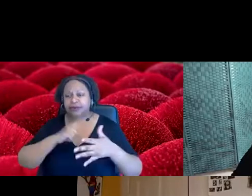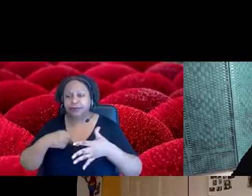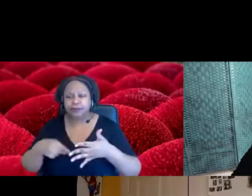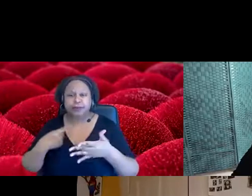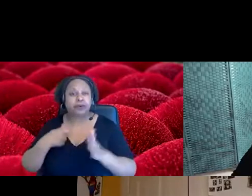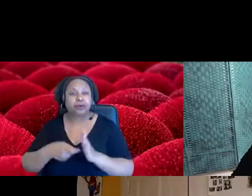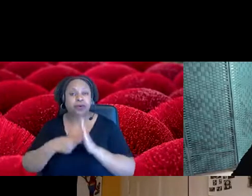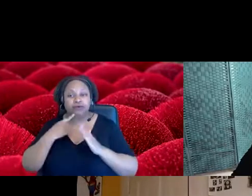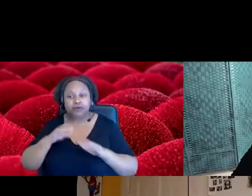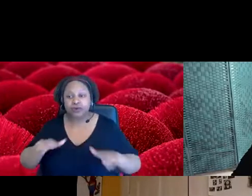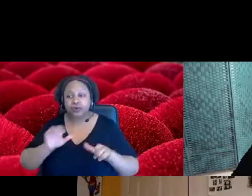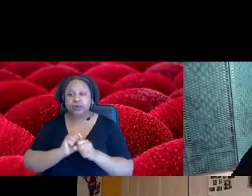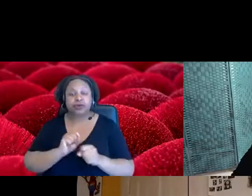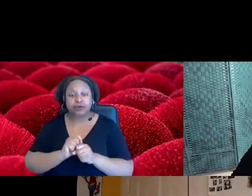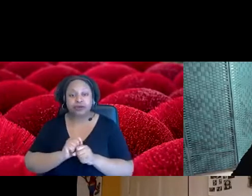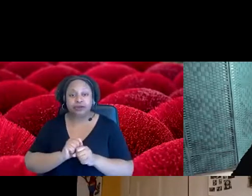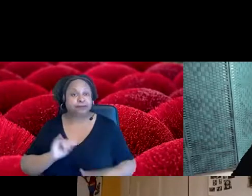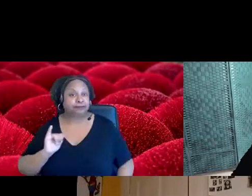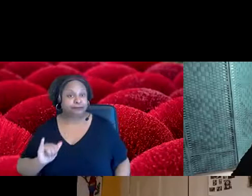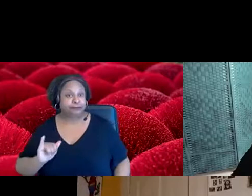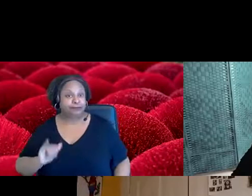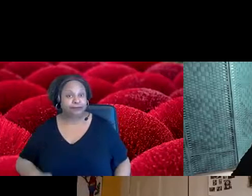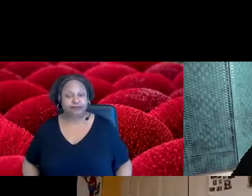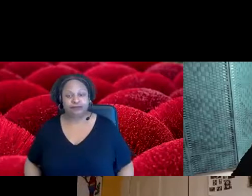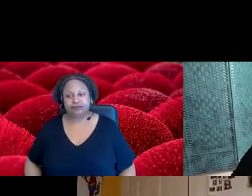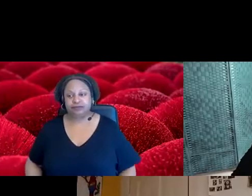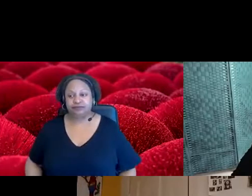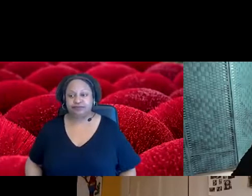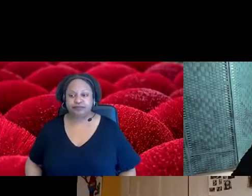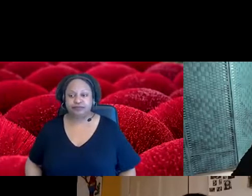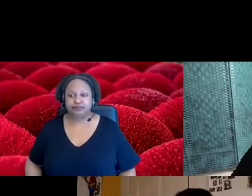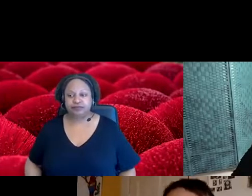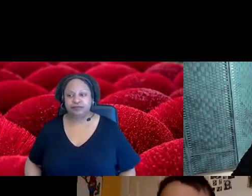work. Mm-hmm. Yeah. And also for Indigenous,